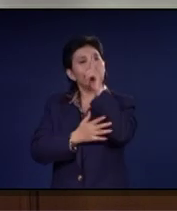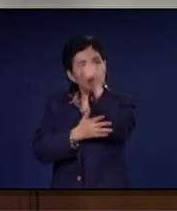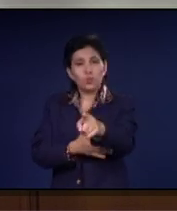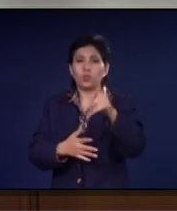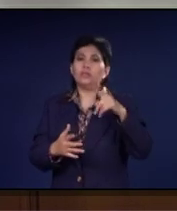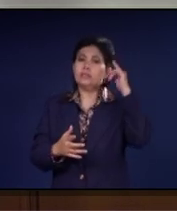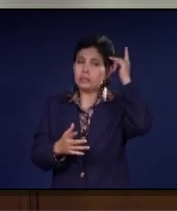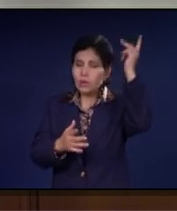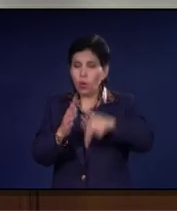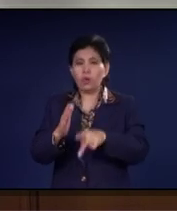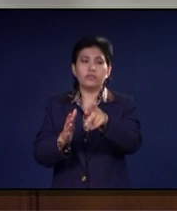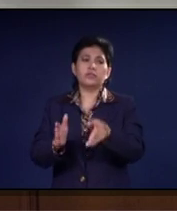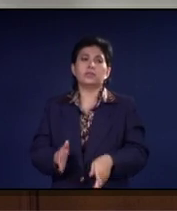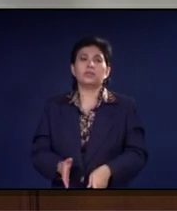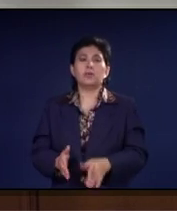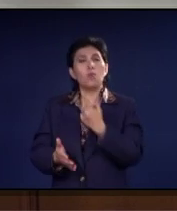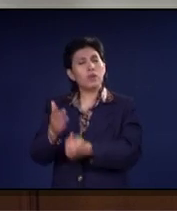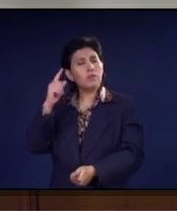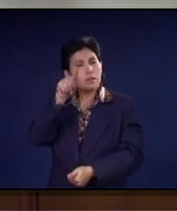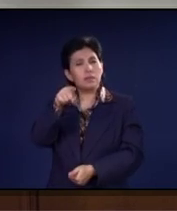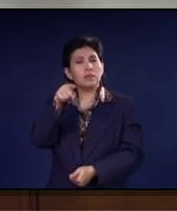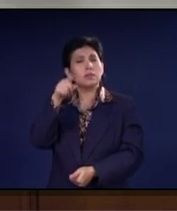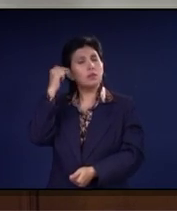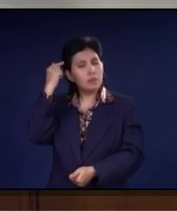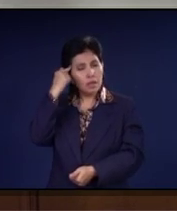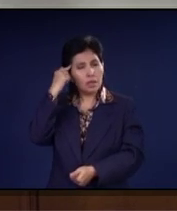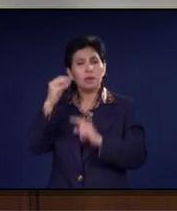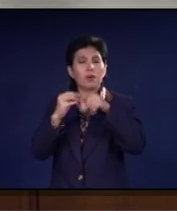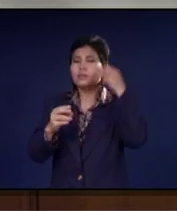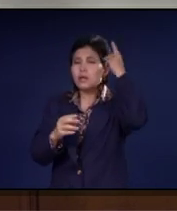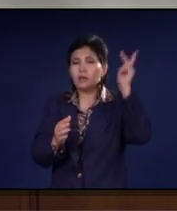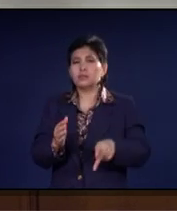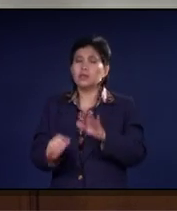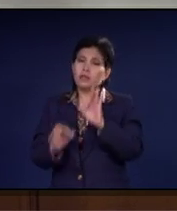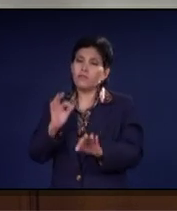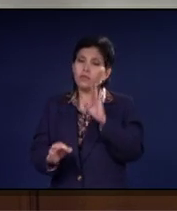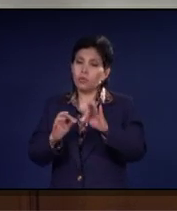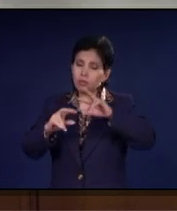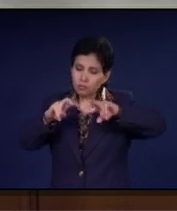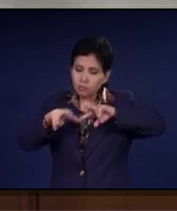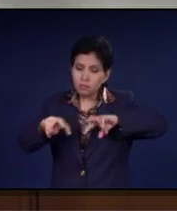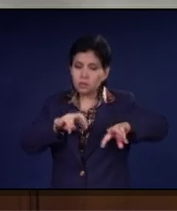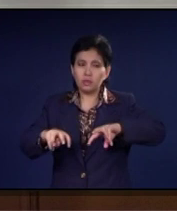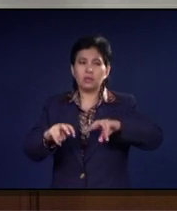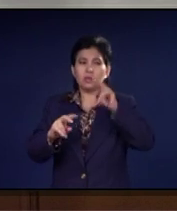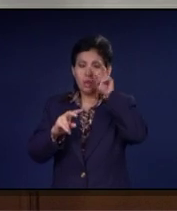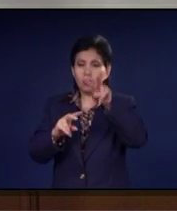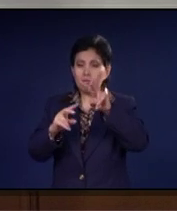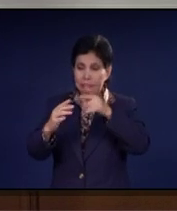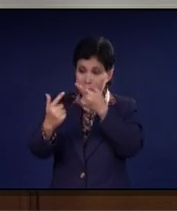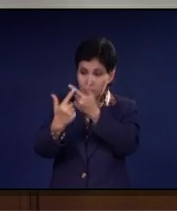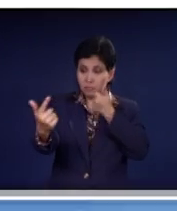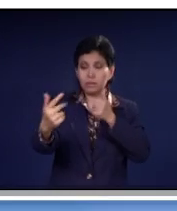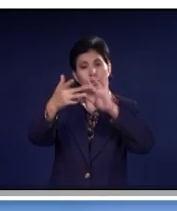psychology. So what do you think is psychology? If you refer, or you can search up the